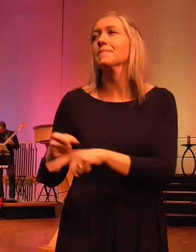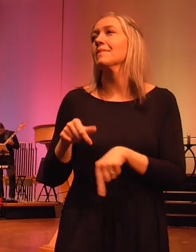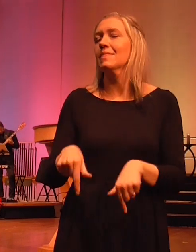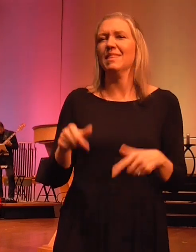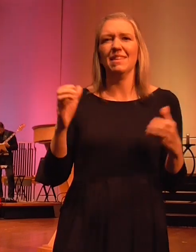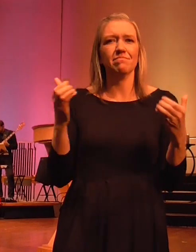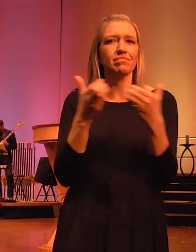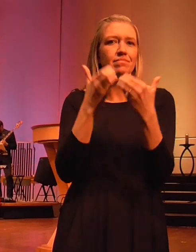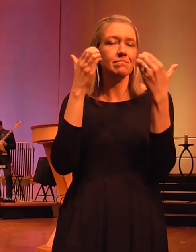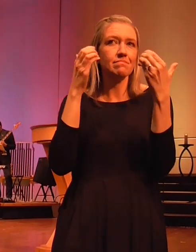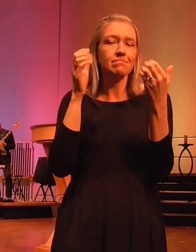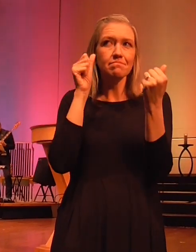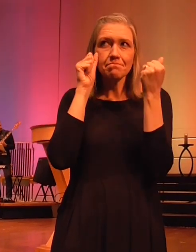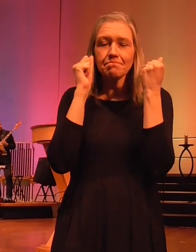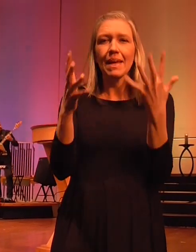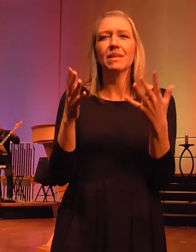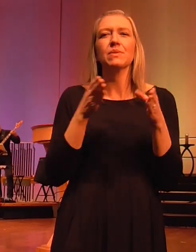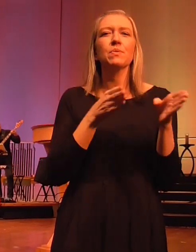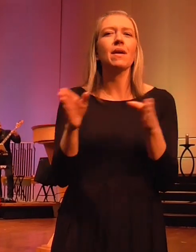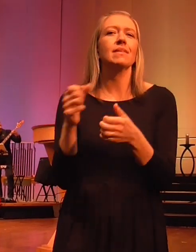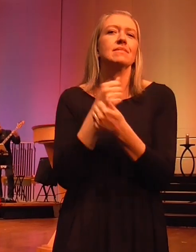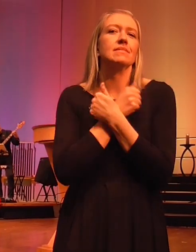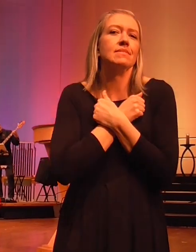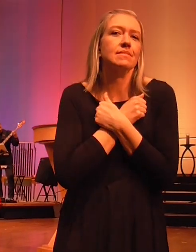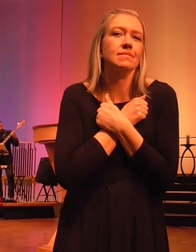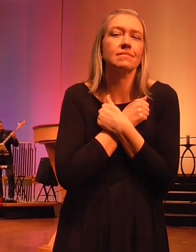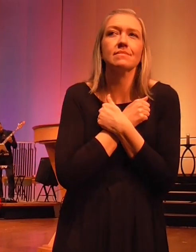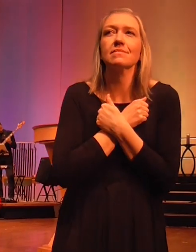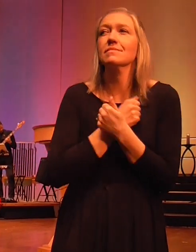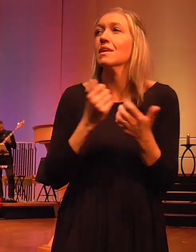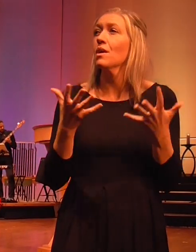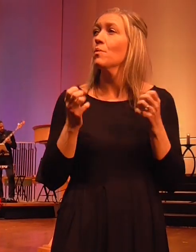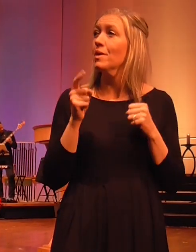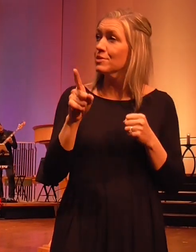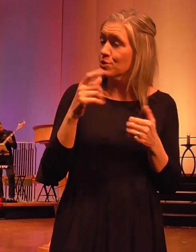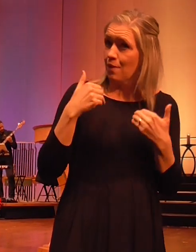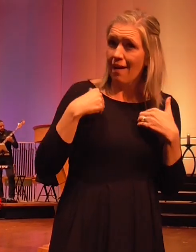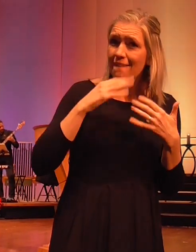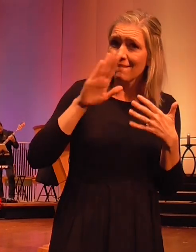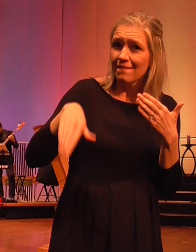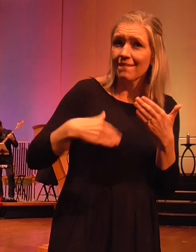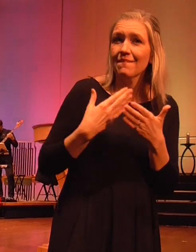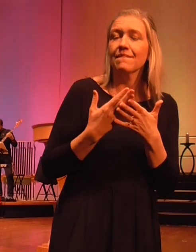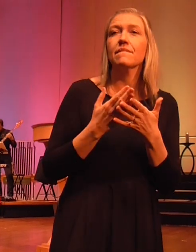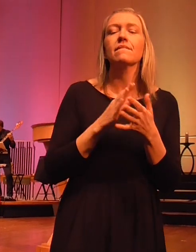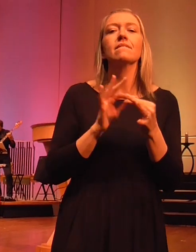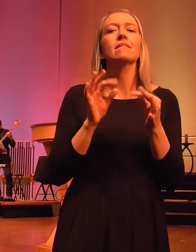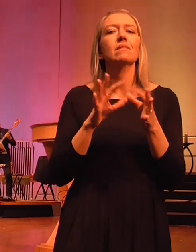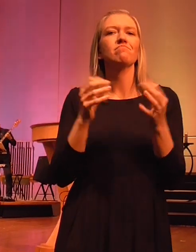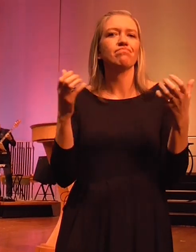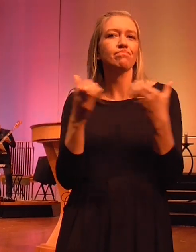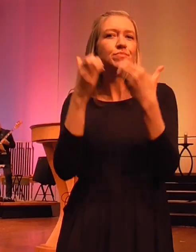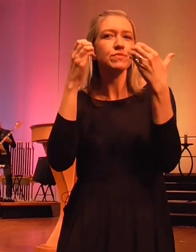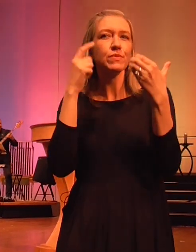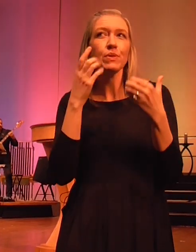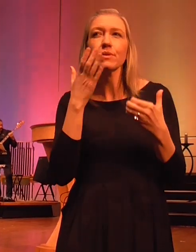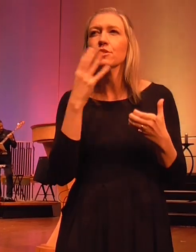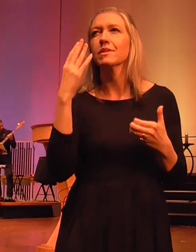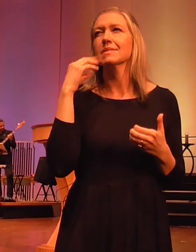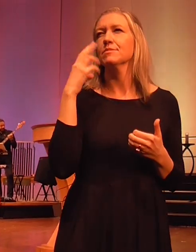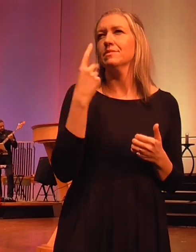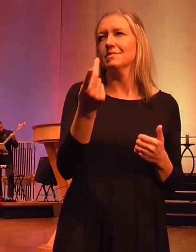the infinite possible ways to love you. I want you to have it. Here's to the good times we